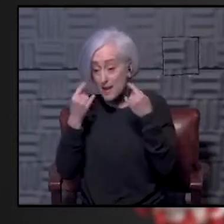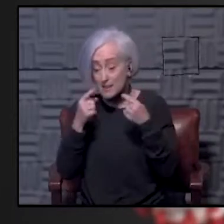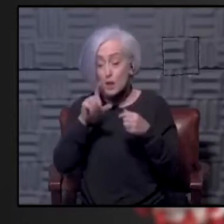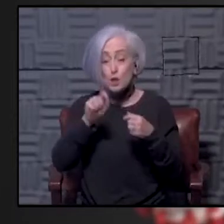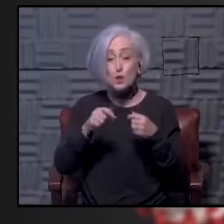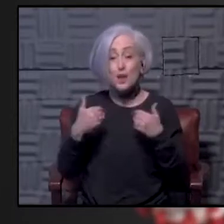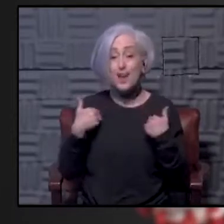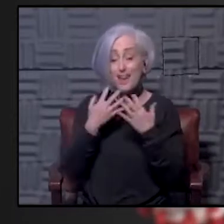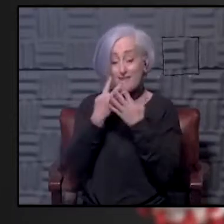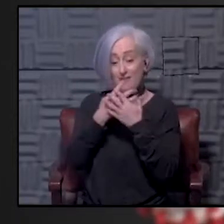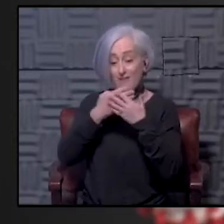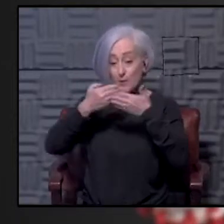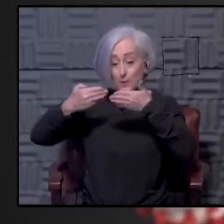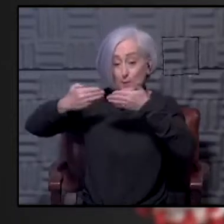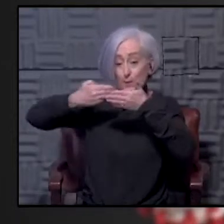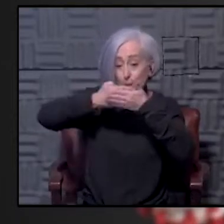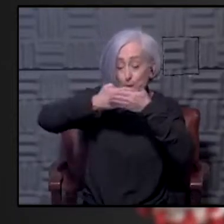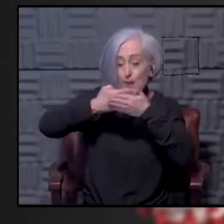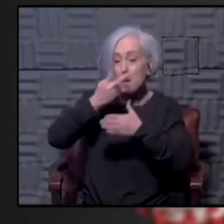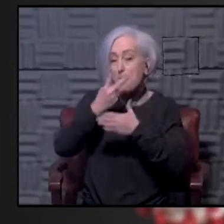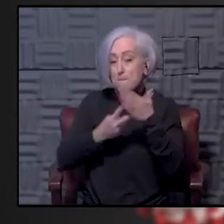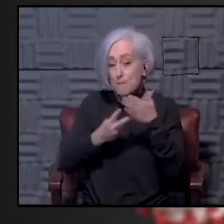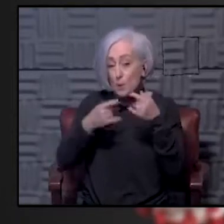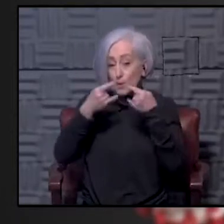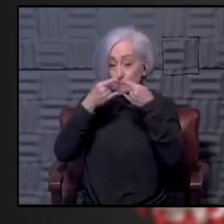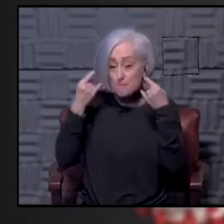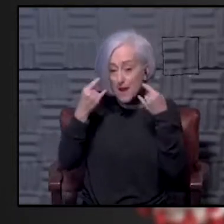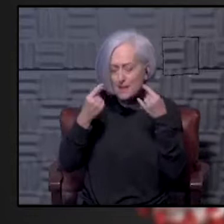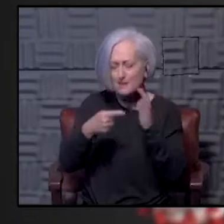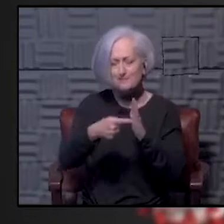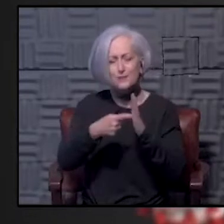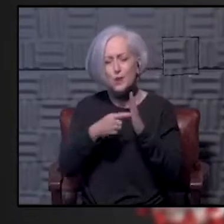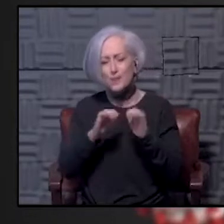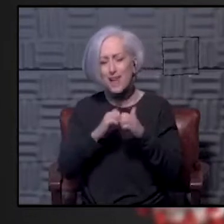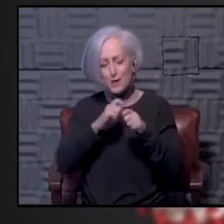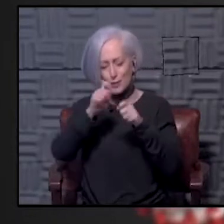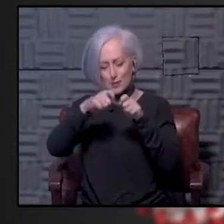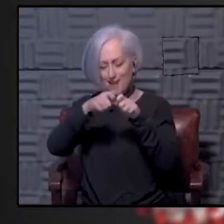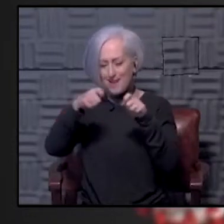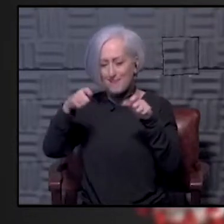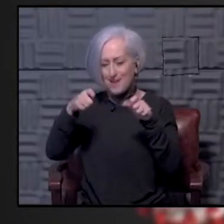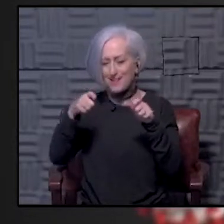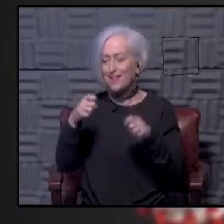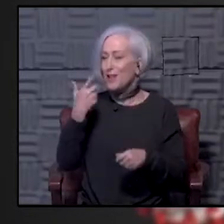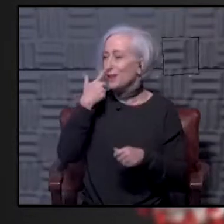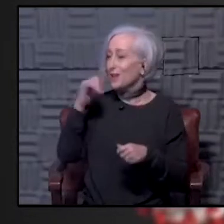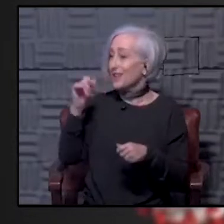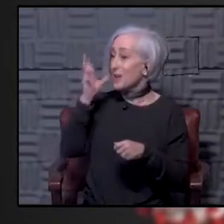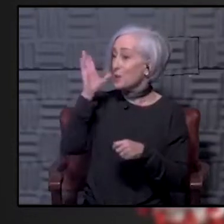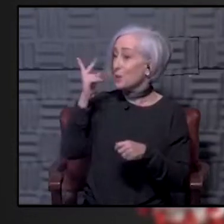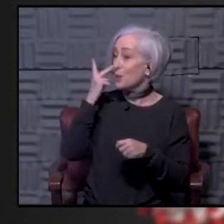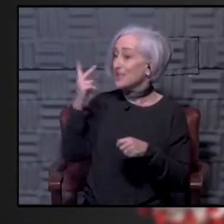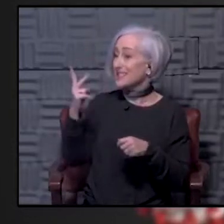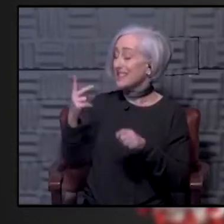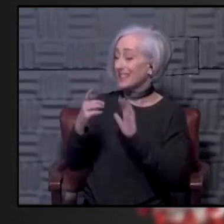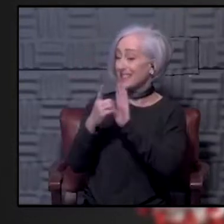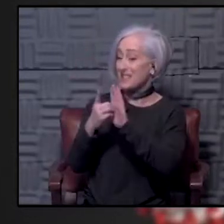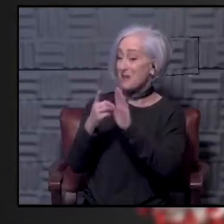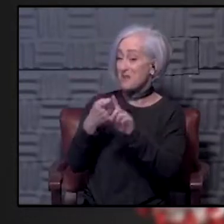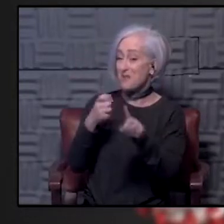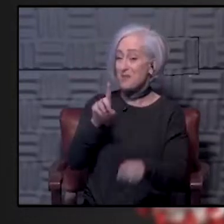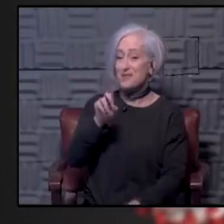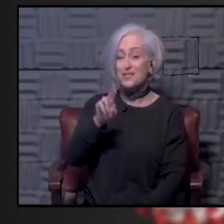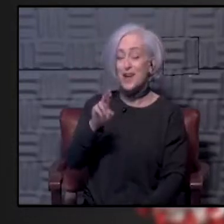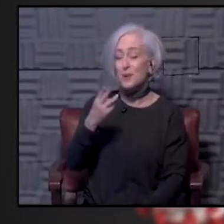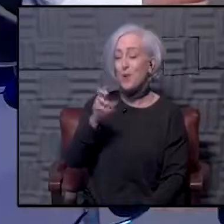masks? Show me how to tie that new knot. Well, it sounds like we are going to see a demonstration from Dr. Hawkinson. In